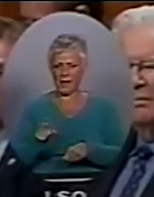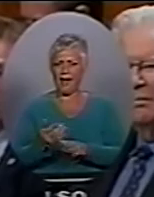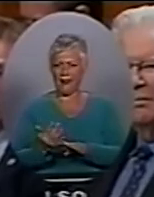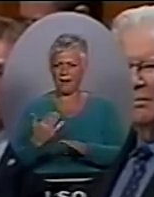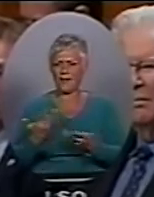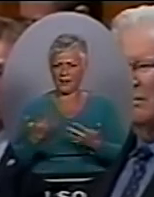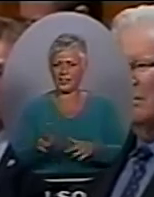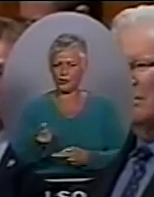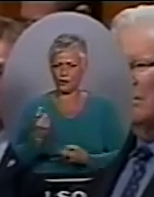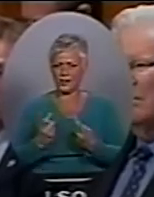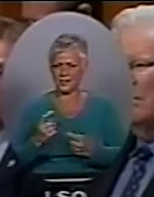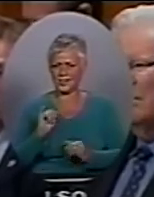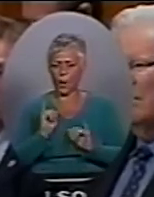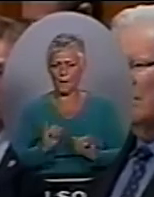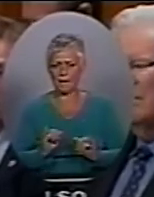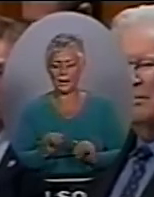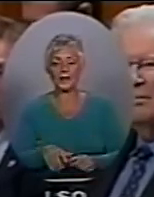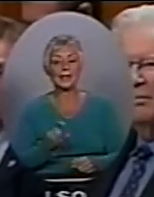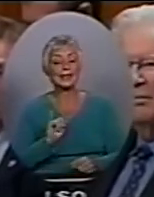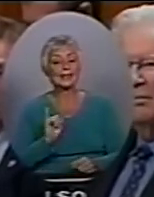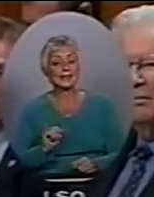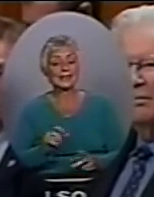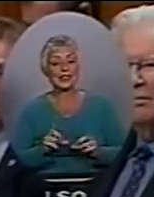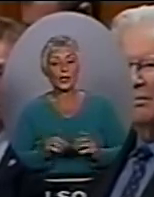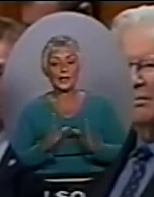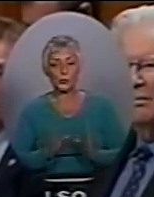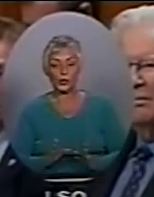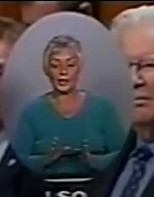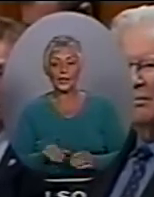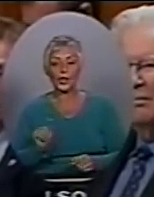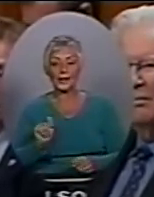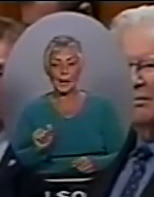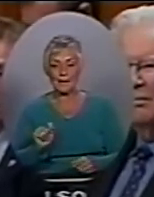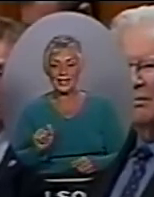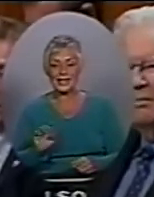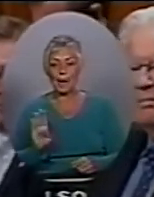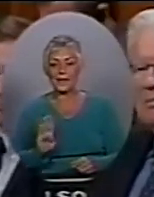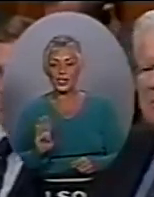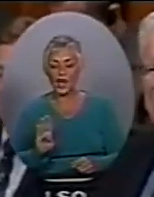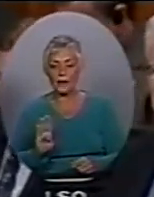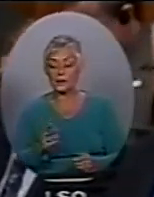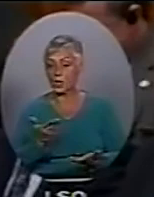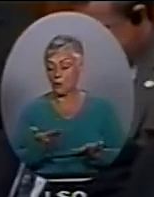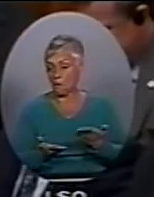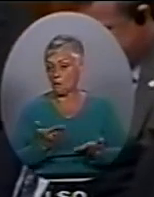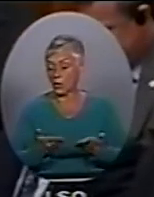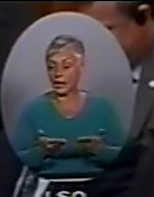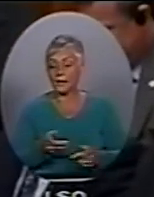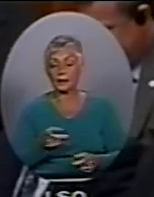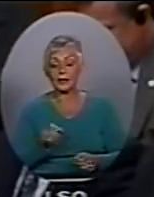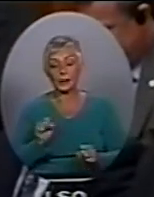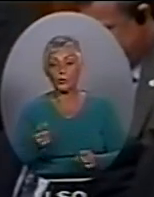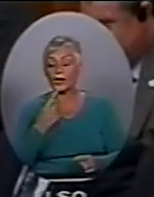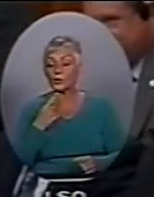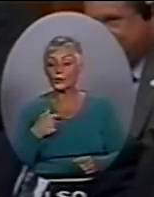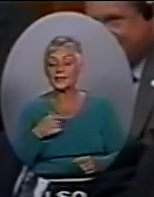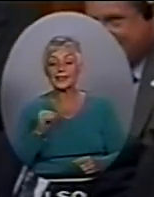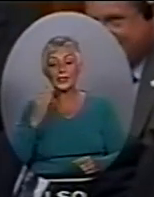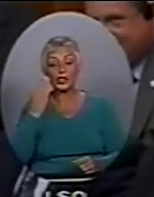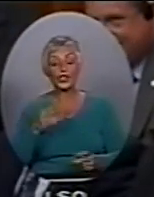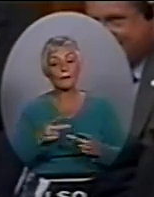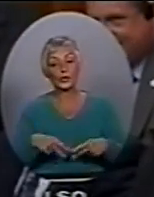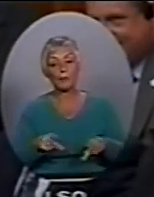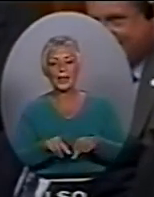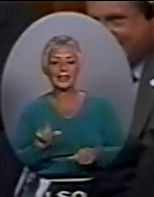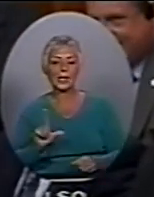for Timmins-James Bay wants to live by that standard, perhaps he can answer this question. Is the leader of the NDP being investigated for running 5 stop signs? Is the leader of